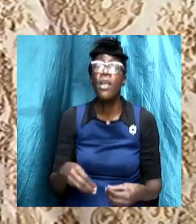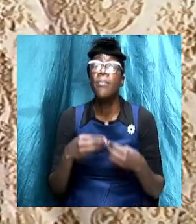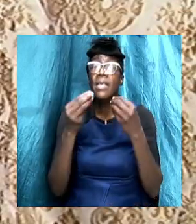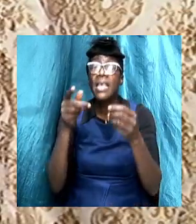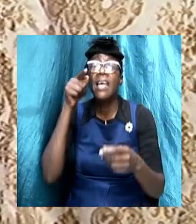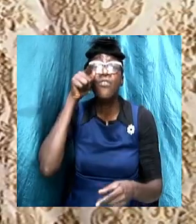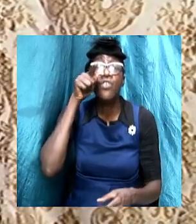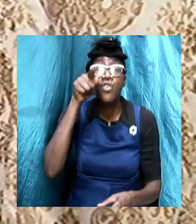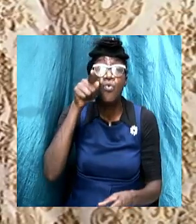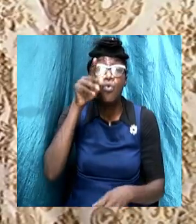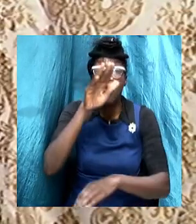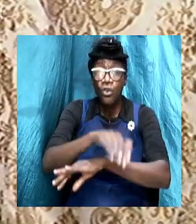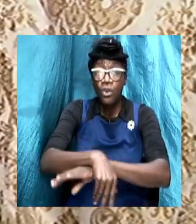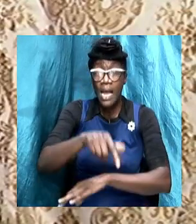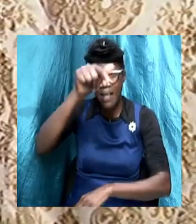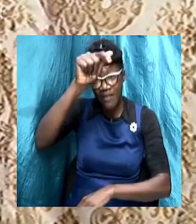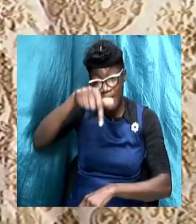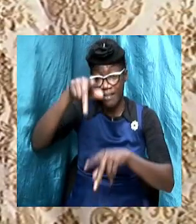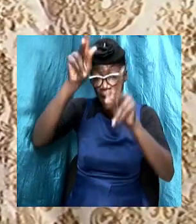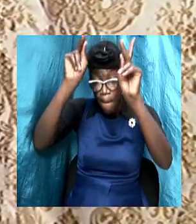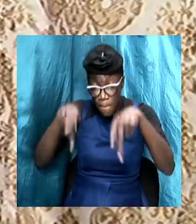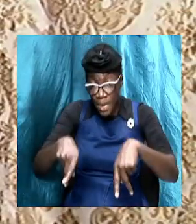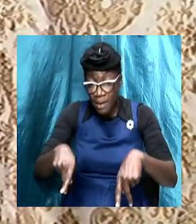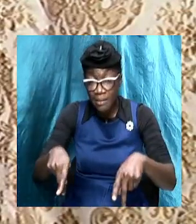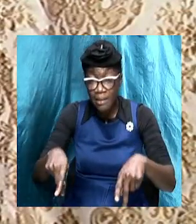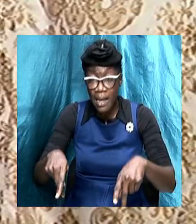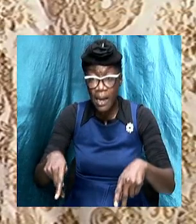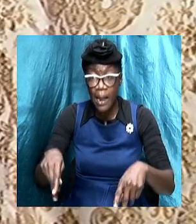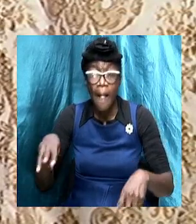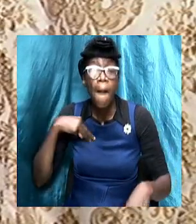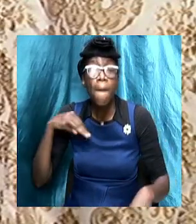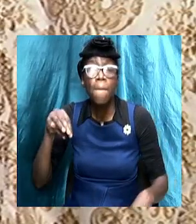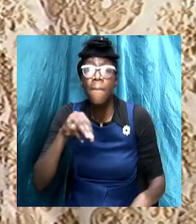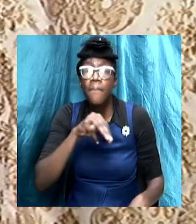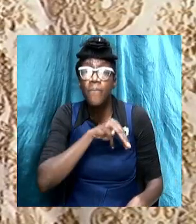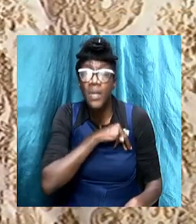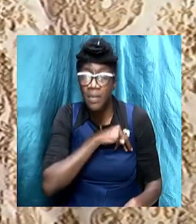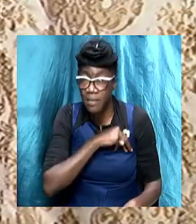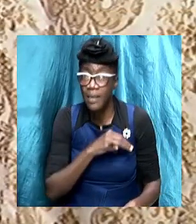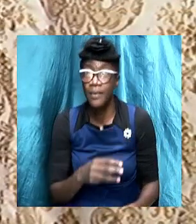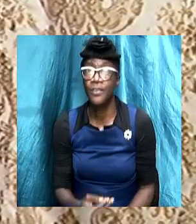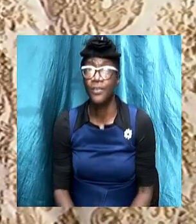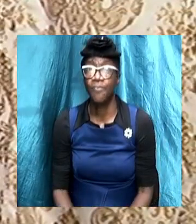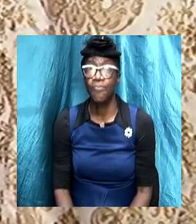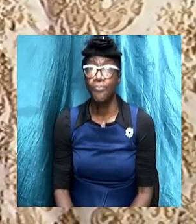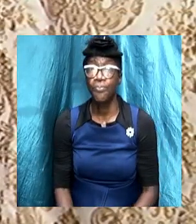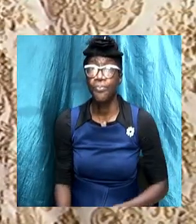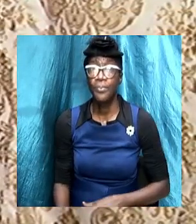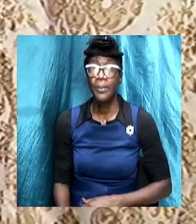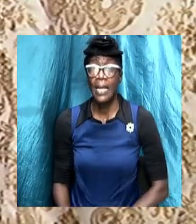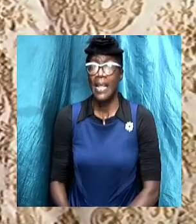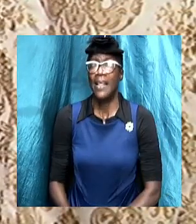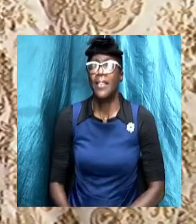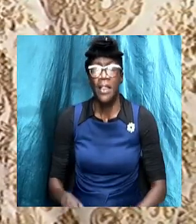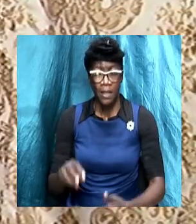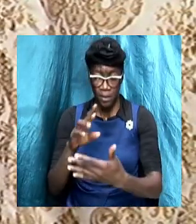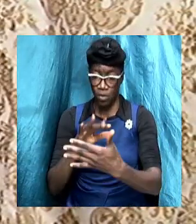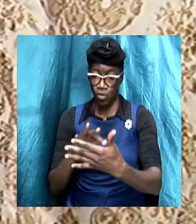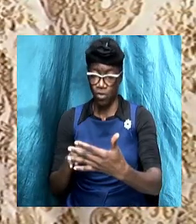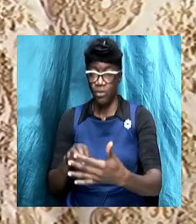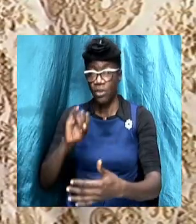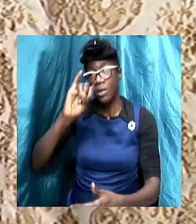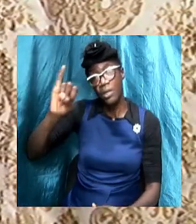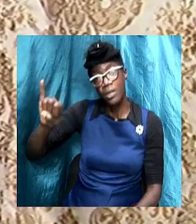you tonight this personal message. And let me tell you how it works. There's a scripture in Joshua chapter 6 and verse